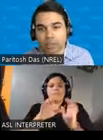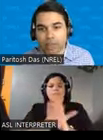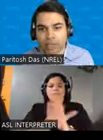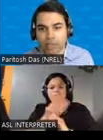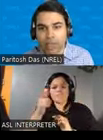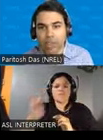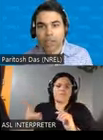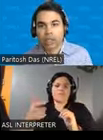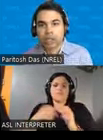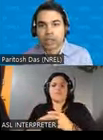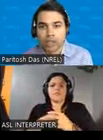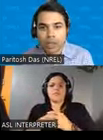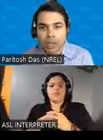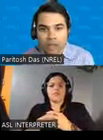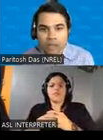colored lines.